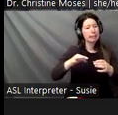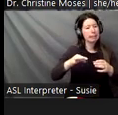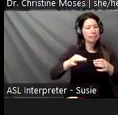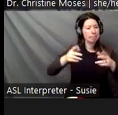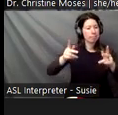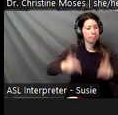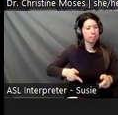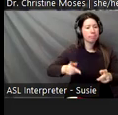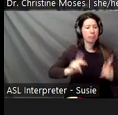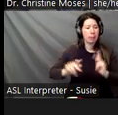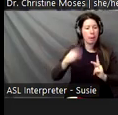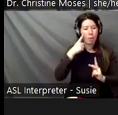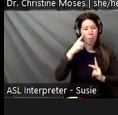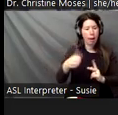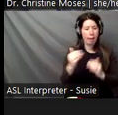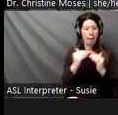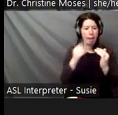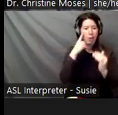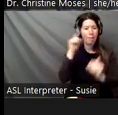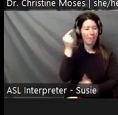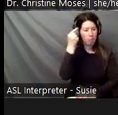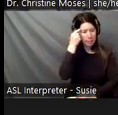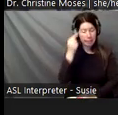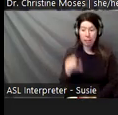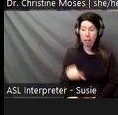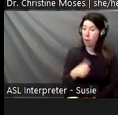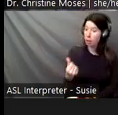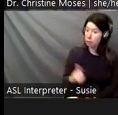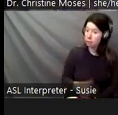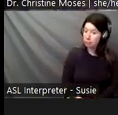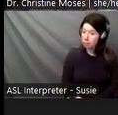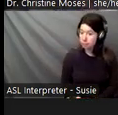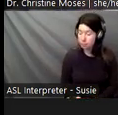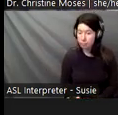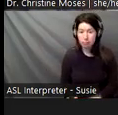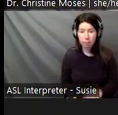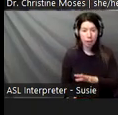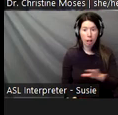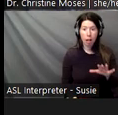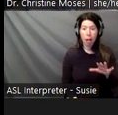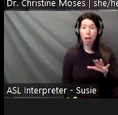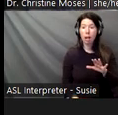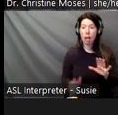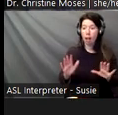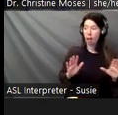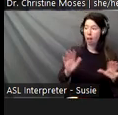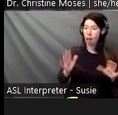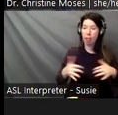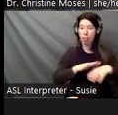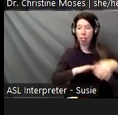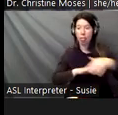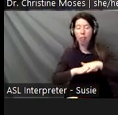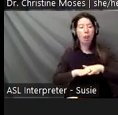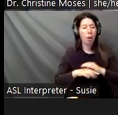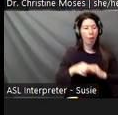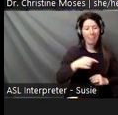Anything else? Oh, there is. Oh, yes. There's more. Okay. This is the second to last section. So, and this is